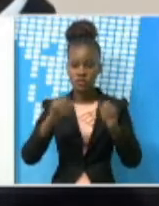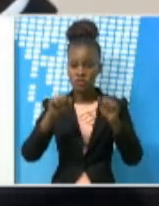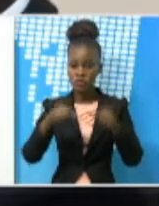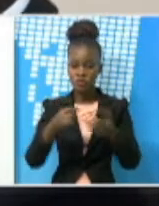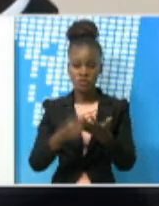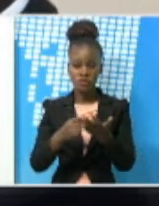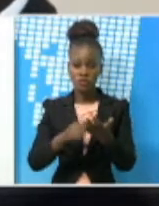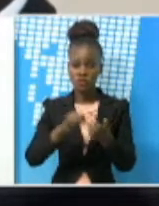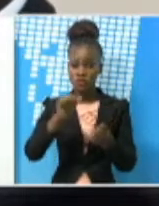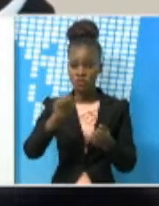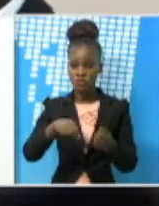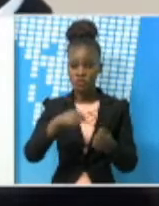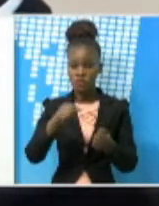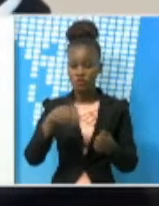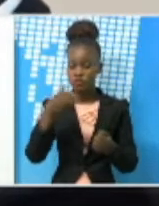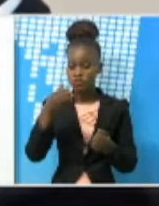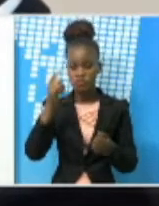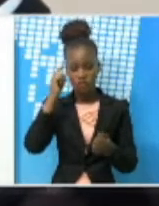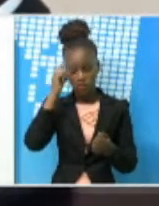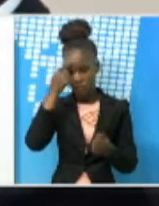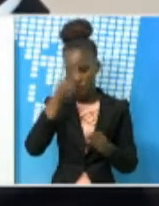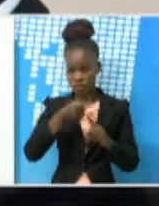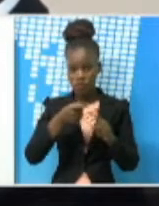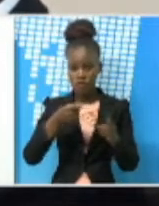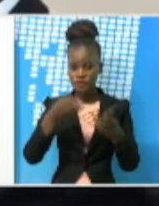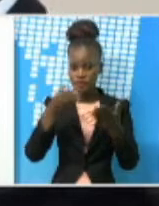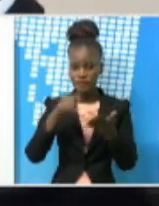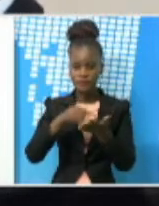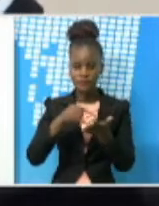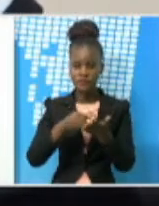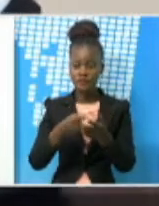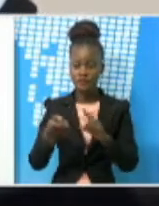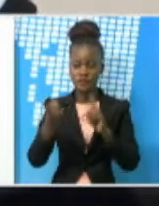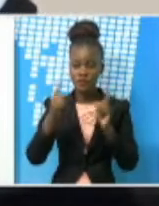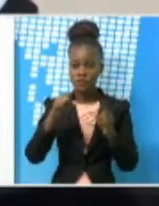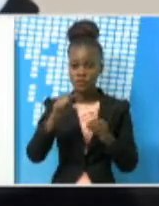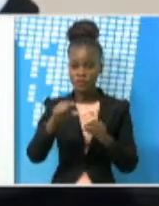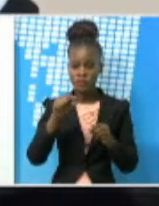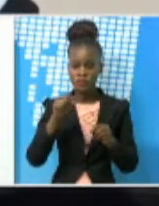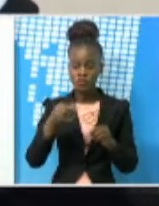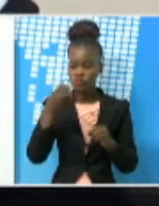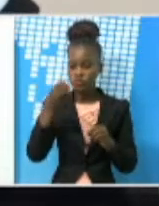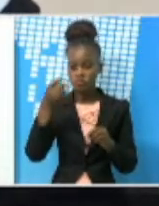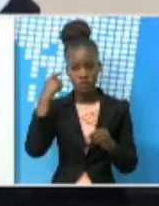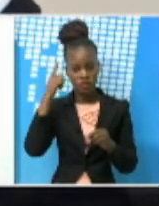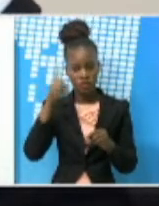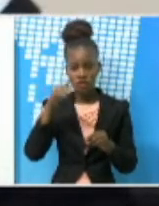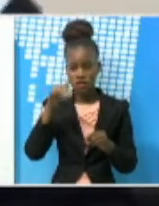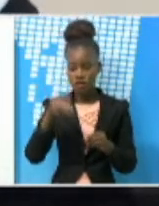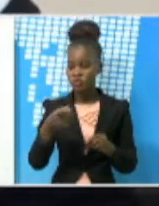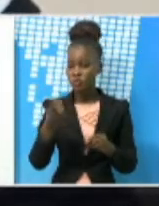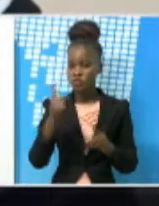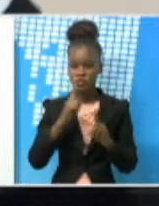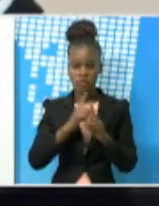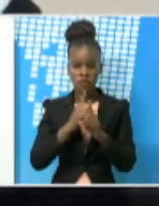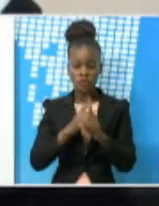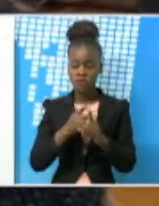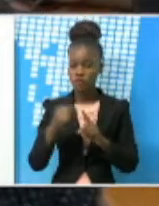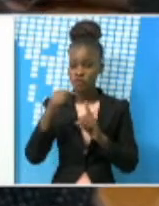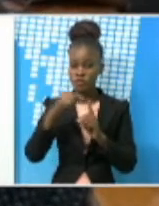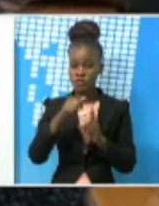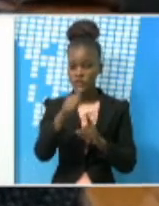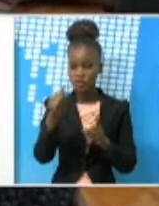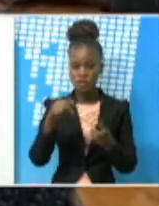never received a penny from government and it is totally self-sufficient. Therefore, they have faced issues similar to other